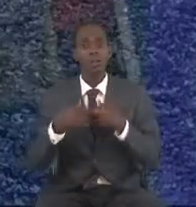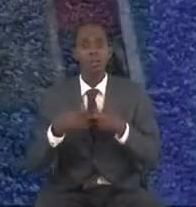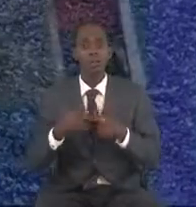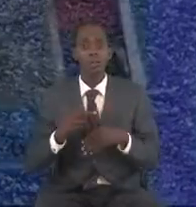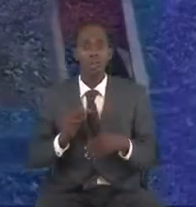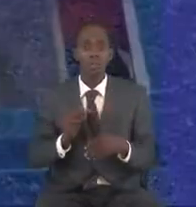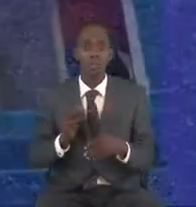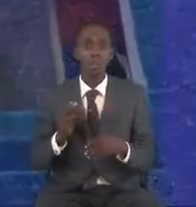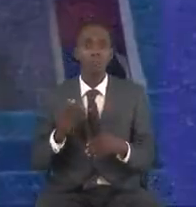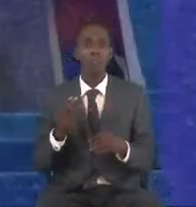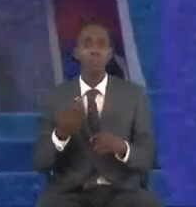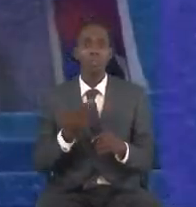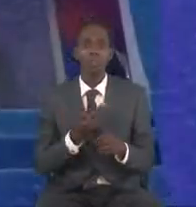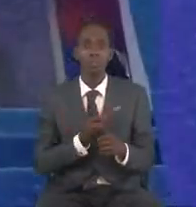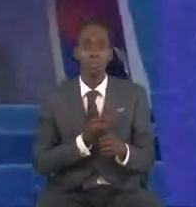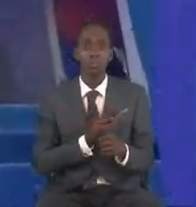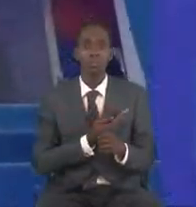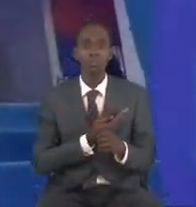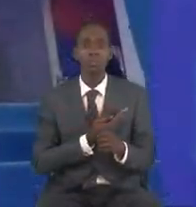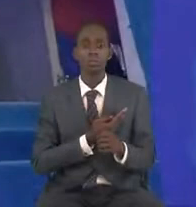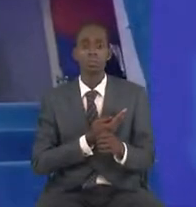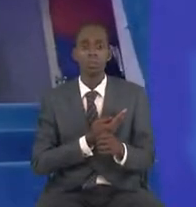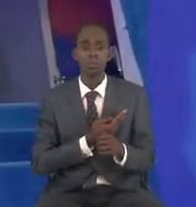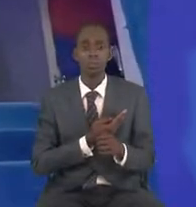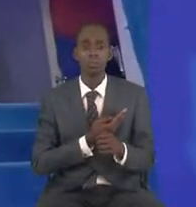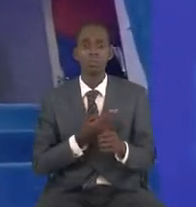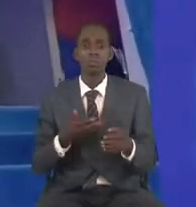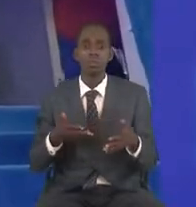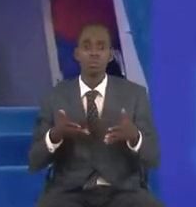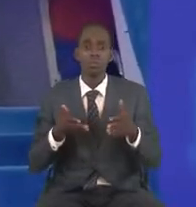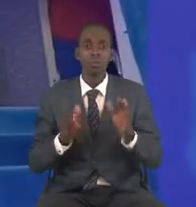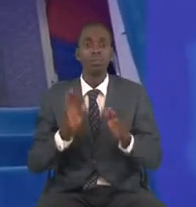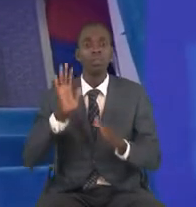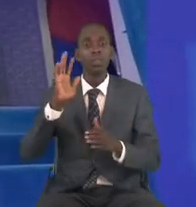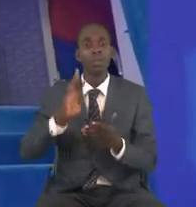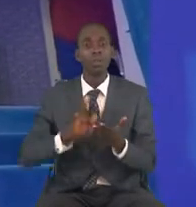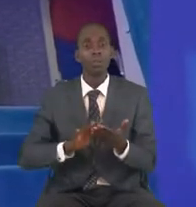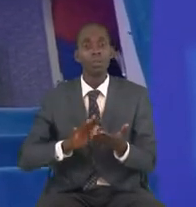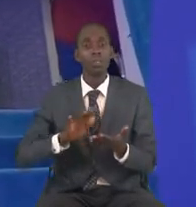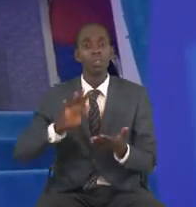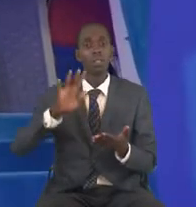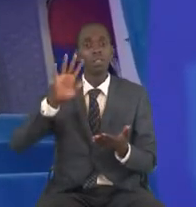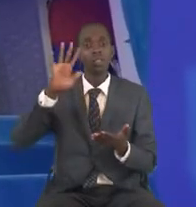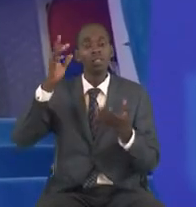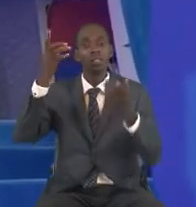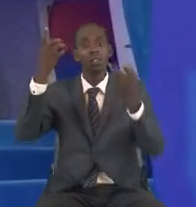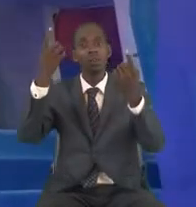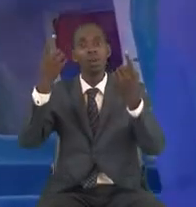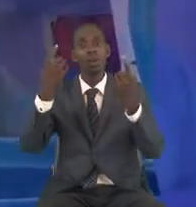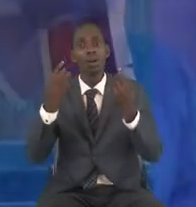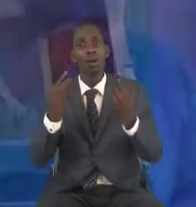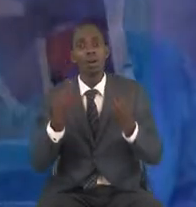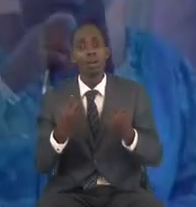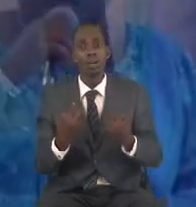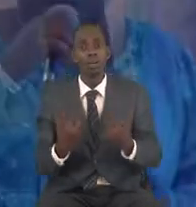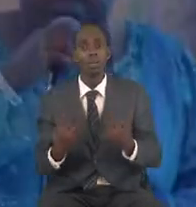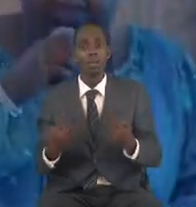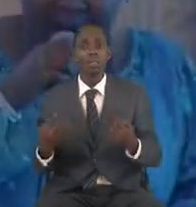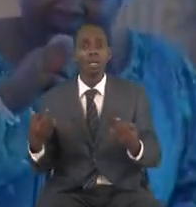Restore us, we cry. Let your glory come